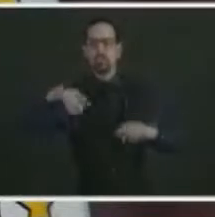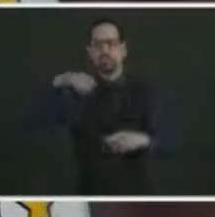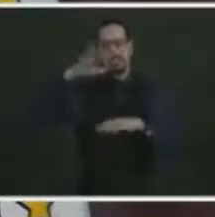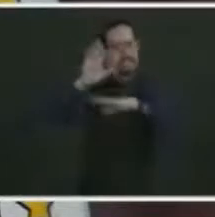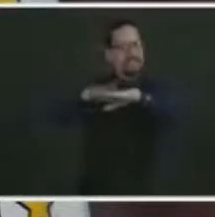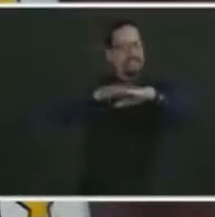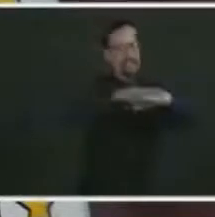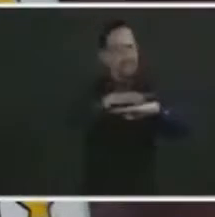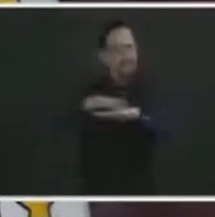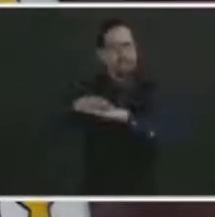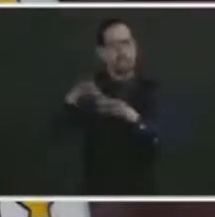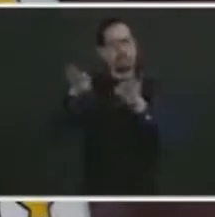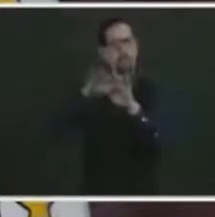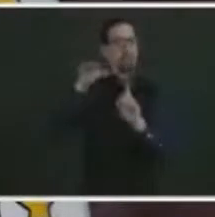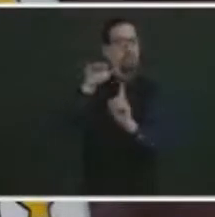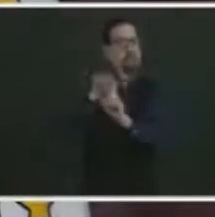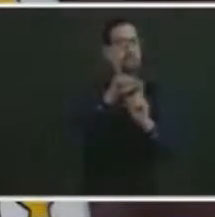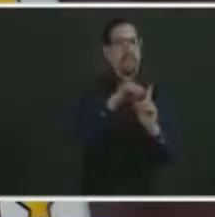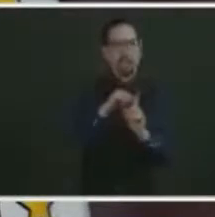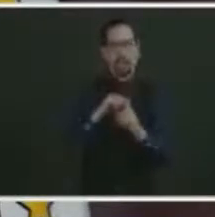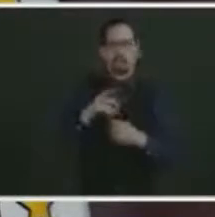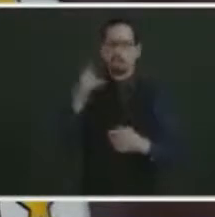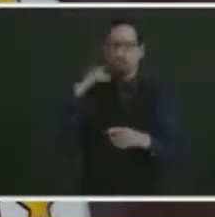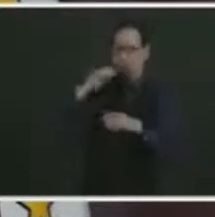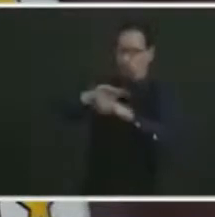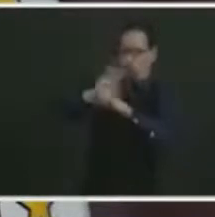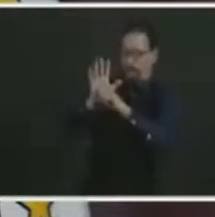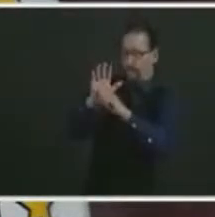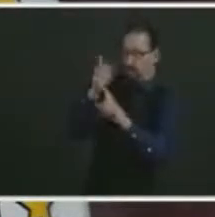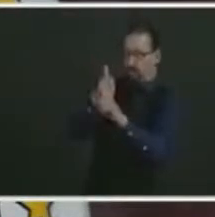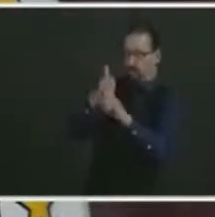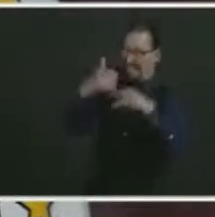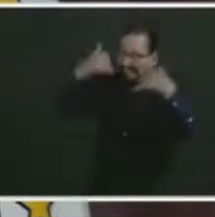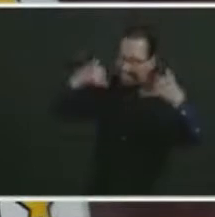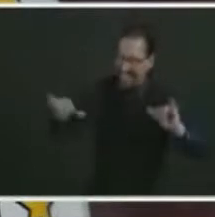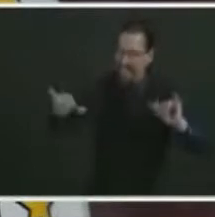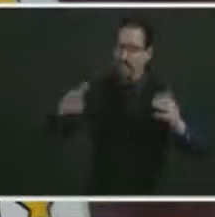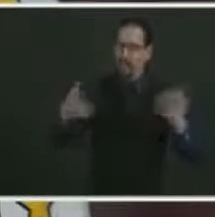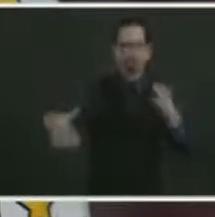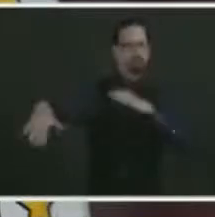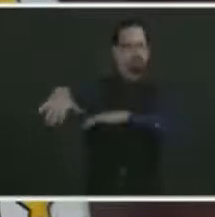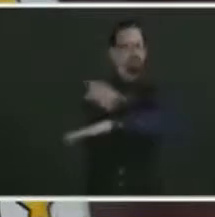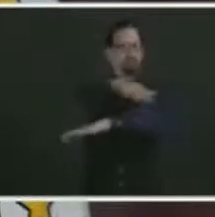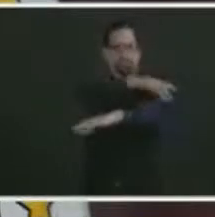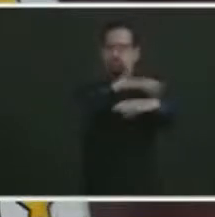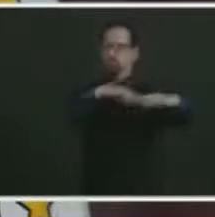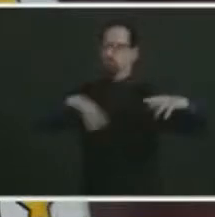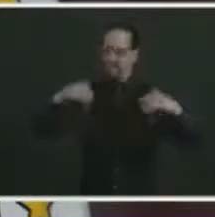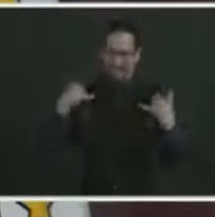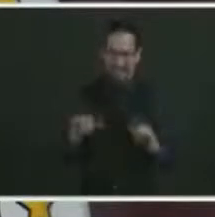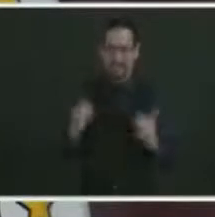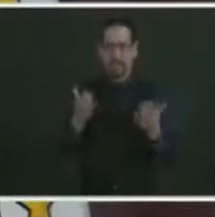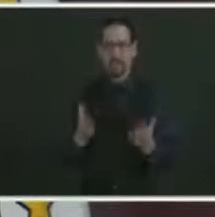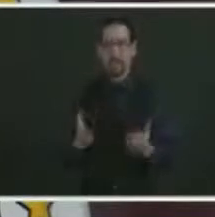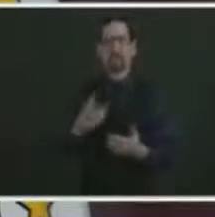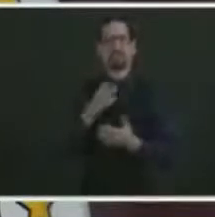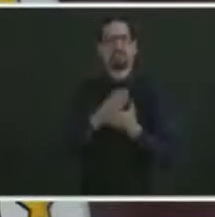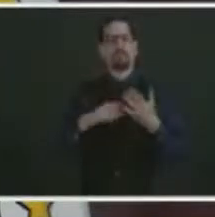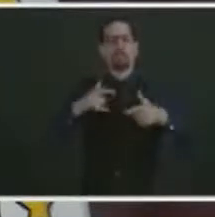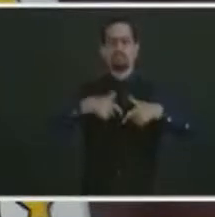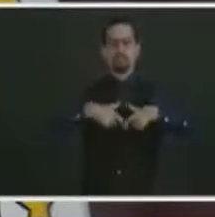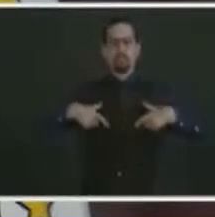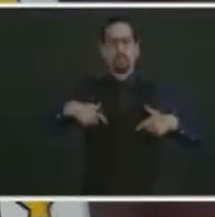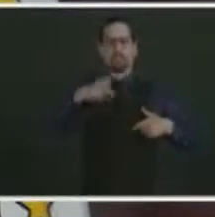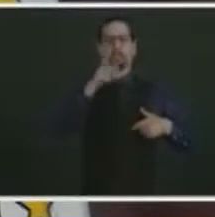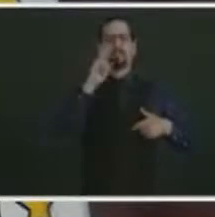So we have to be ever vigilant. So we're gonna have members of the Department of Health, probably in a t-shirt, identifying themselves as RIDO